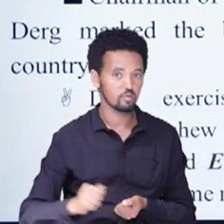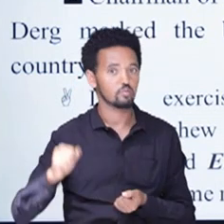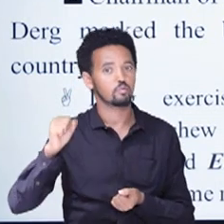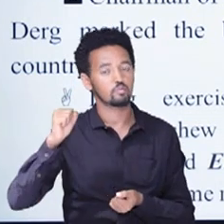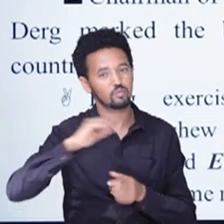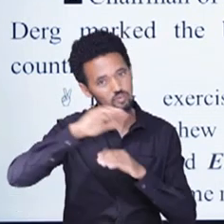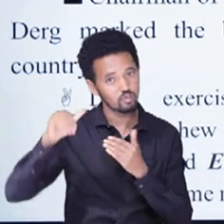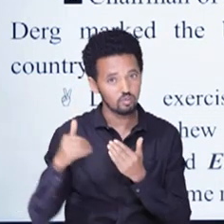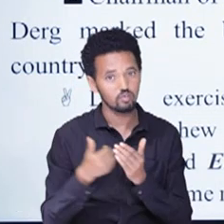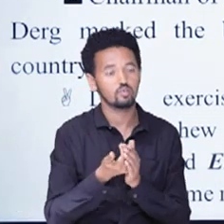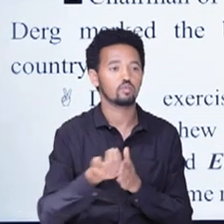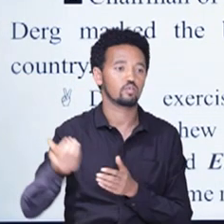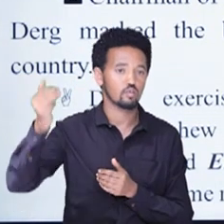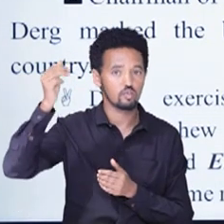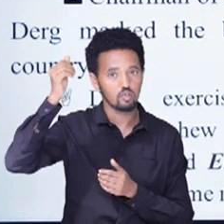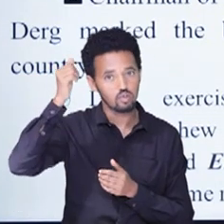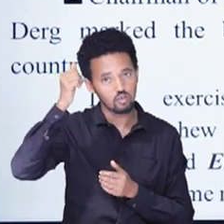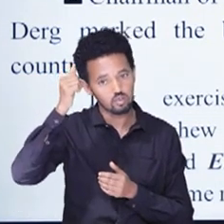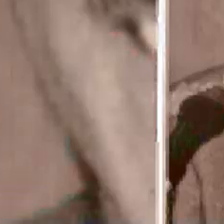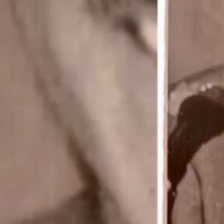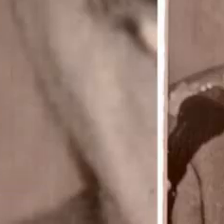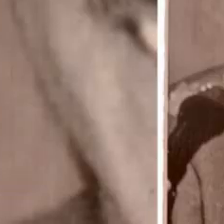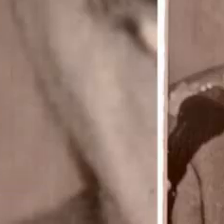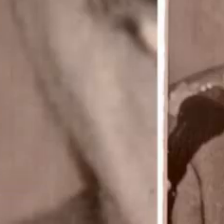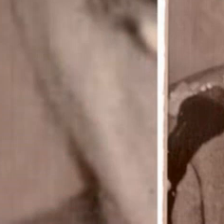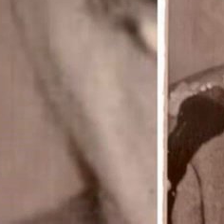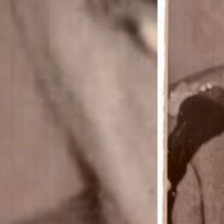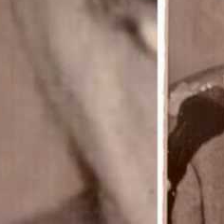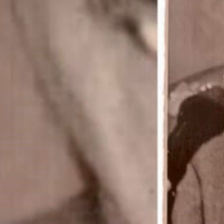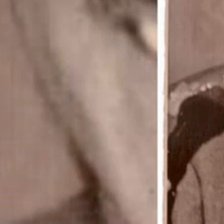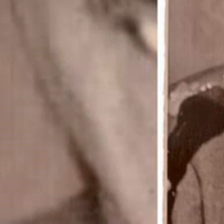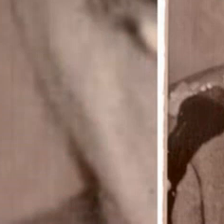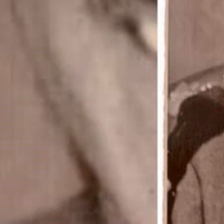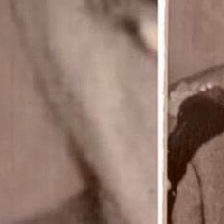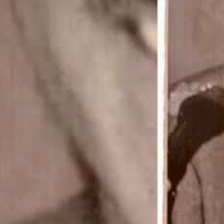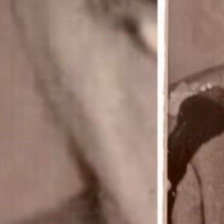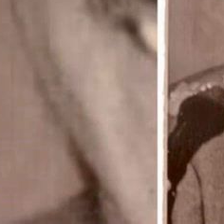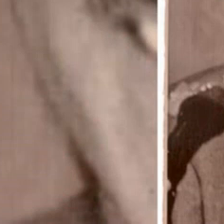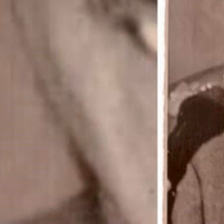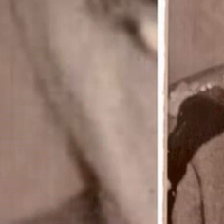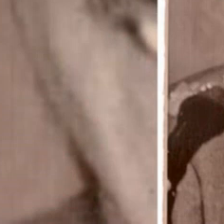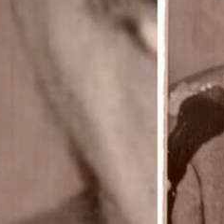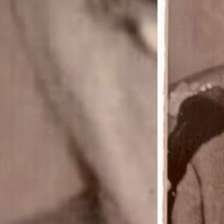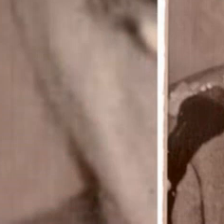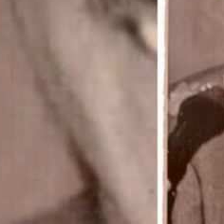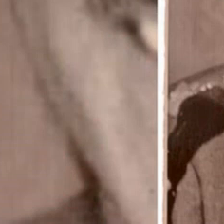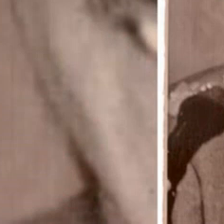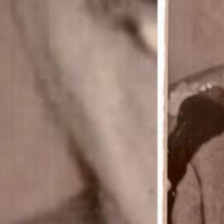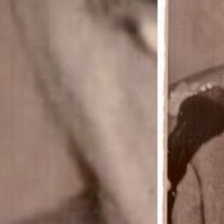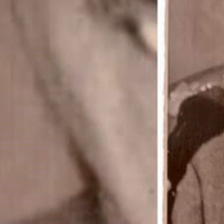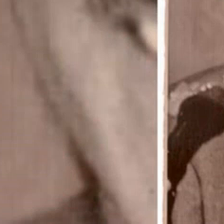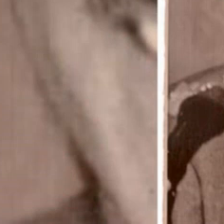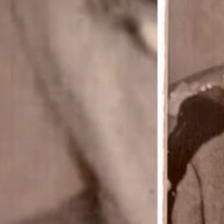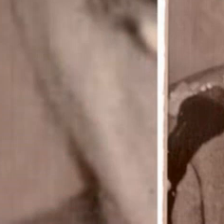Abate. The chairman of Dirk, Aman Mikhail Andum. Then Dirk marked the